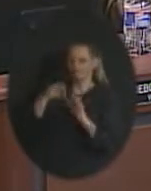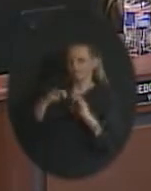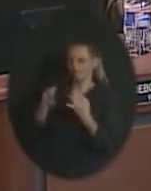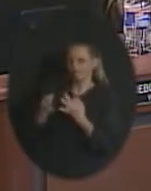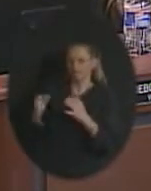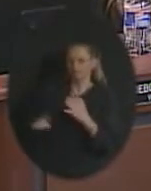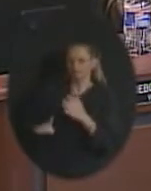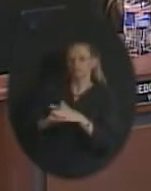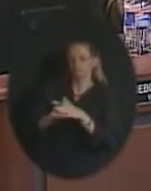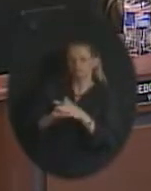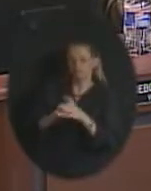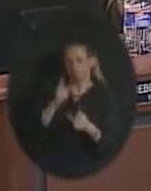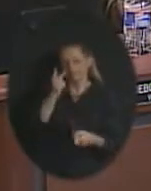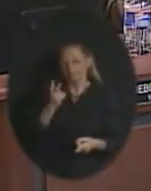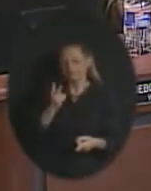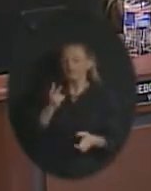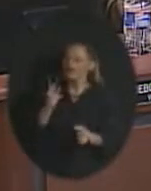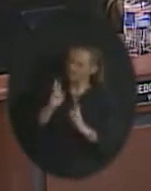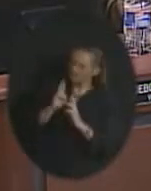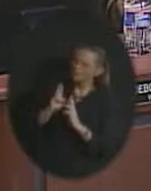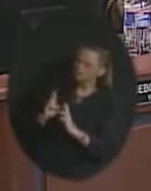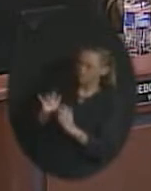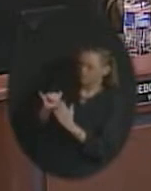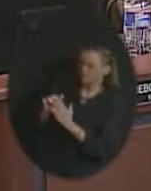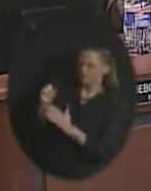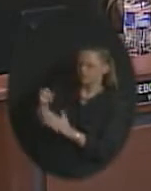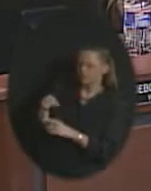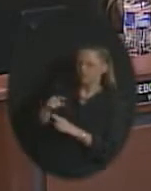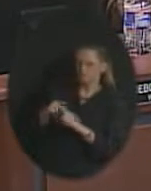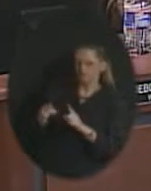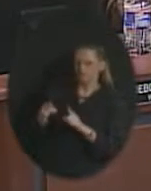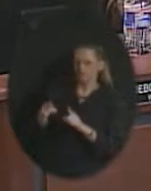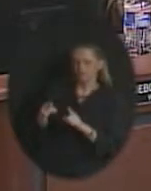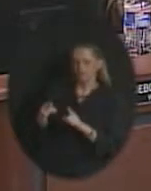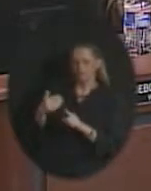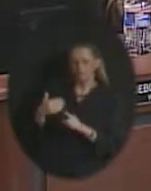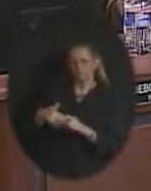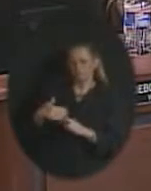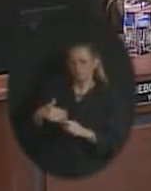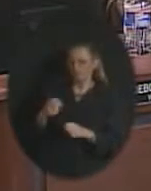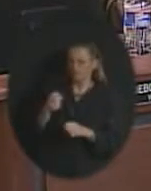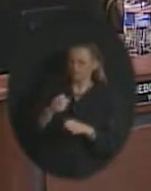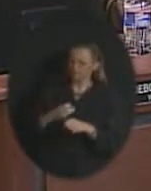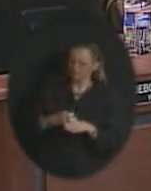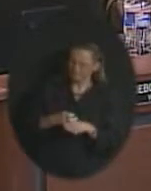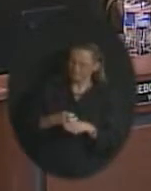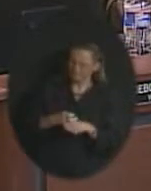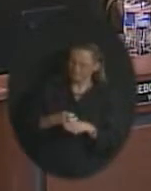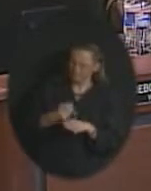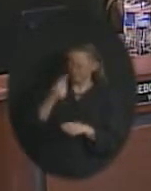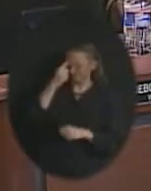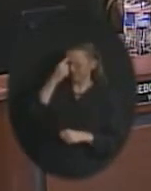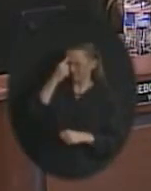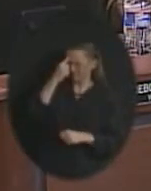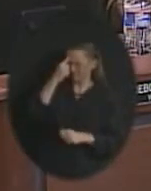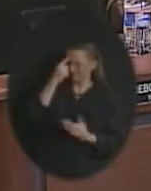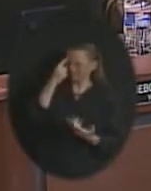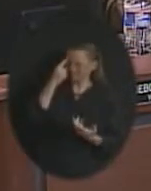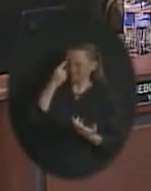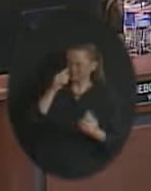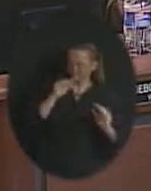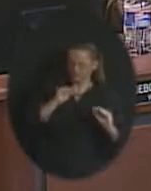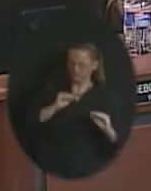I'm respectful of that, but I'm having a hard time thinking about leaving our district